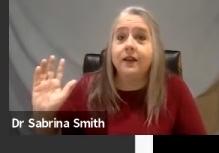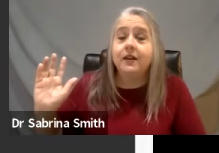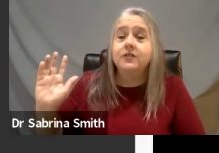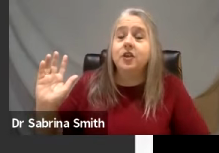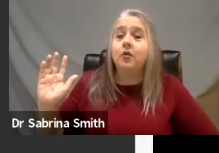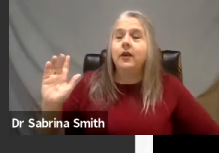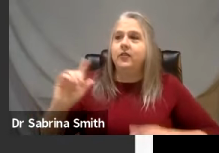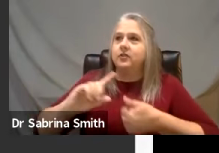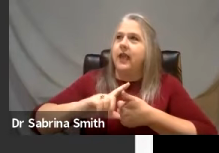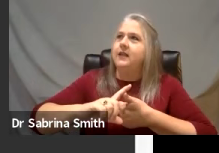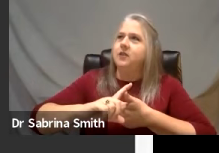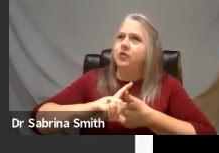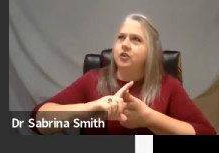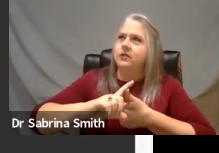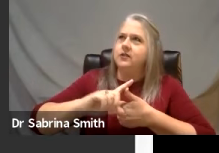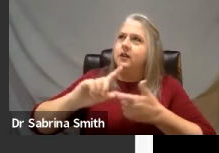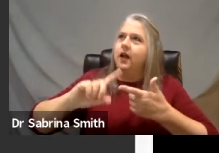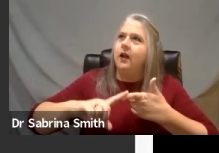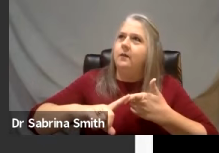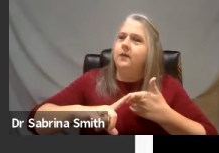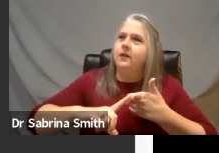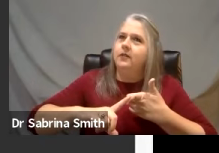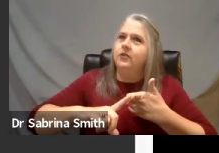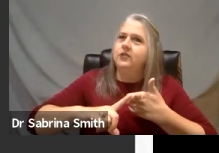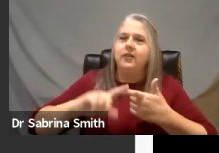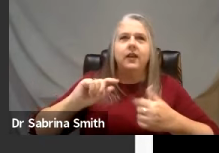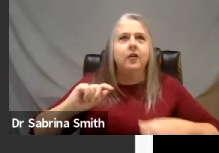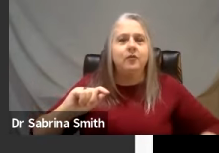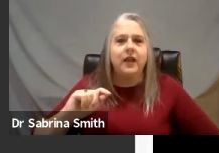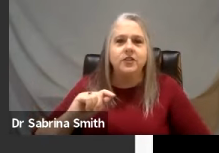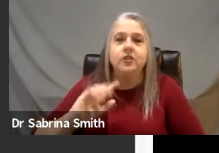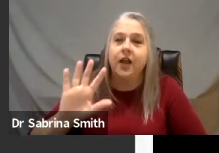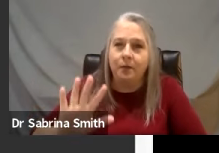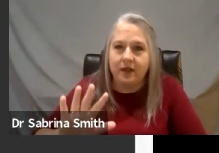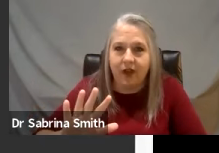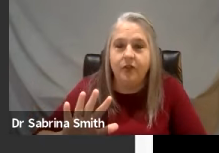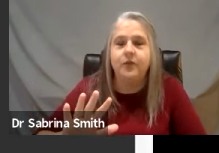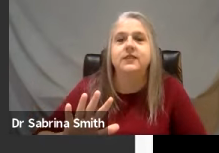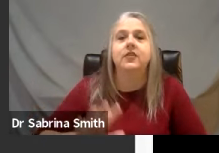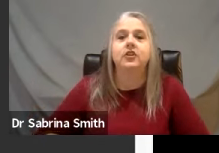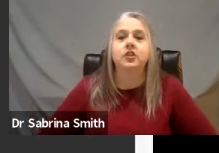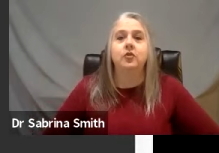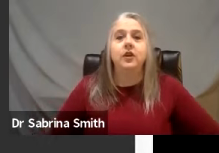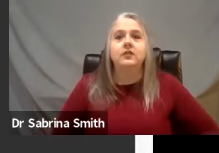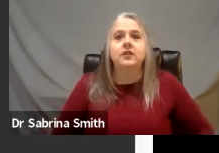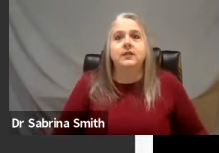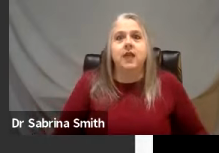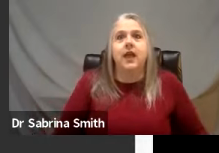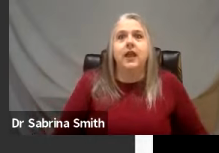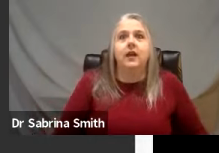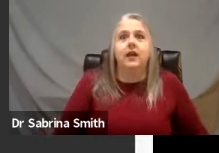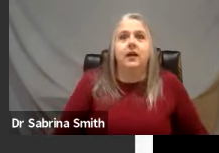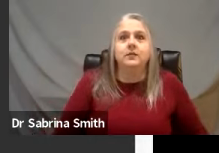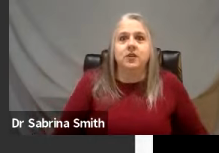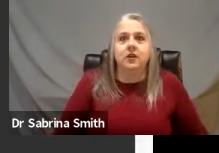right? So there's eggy soldiers. I don't know if we got to, there's a couple of other ones in there too. So it's